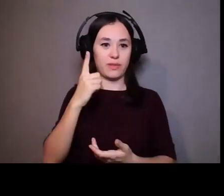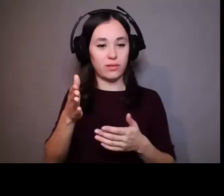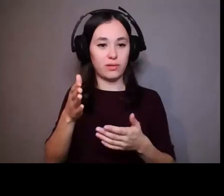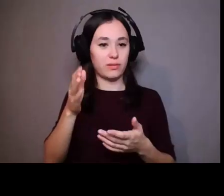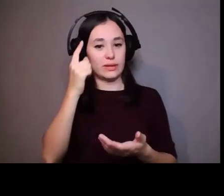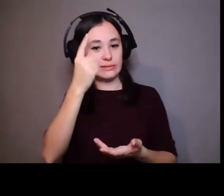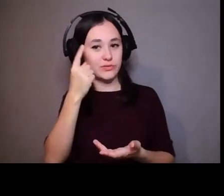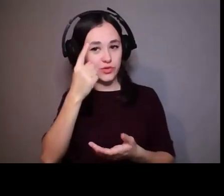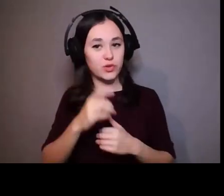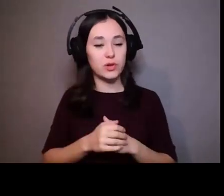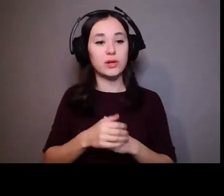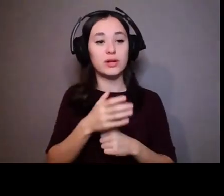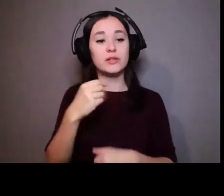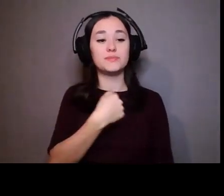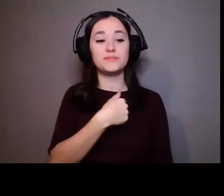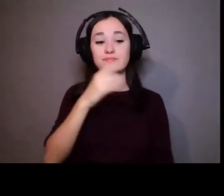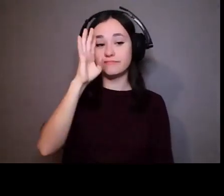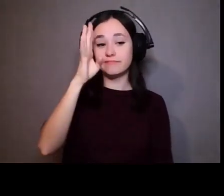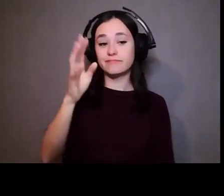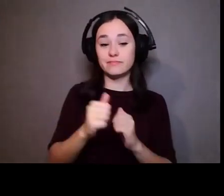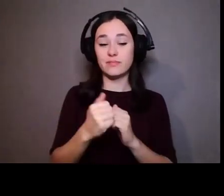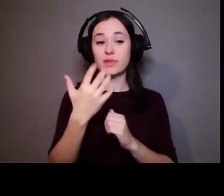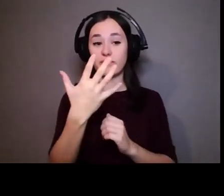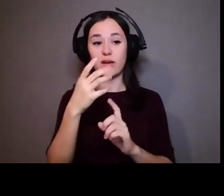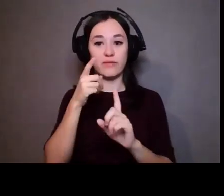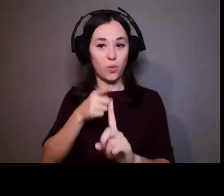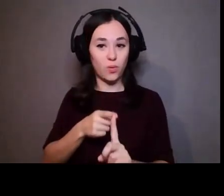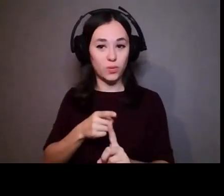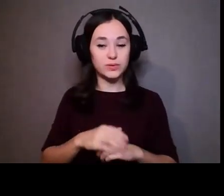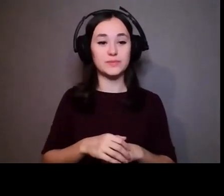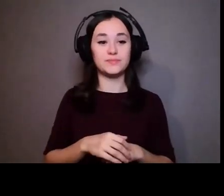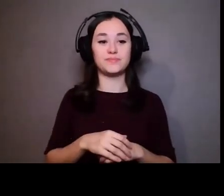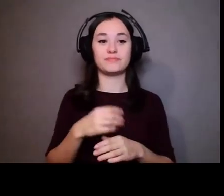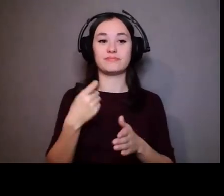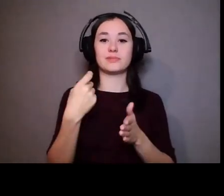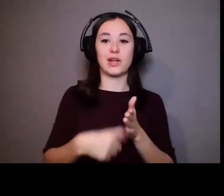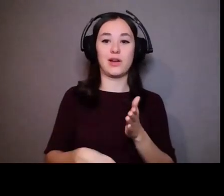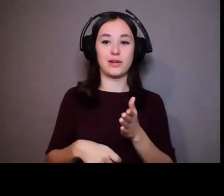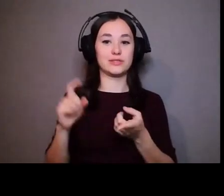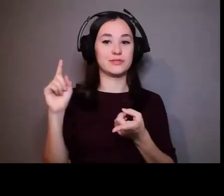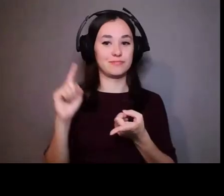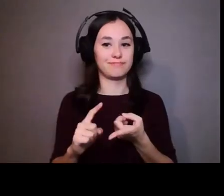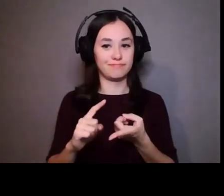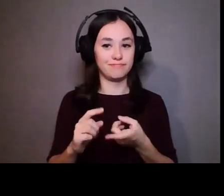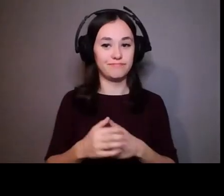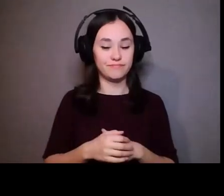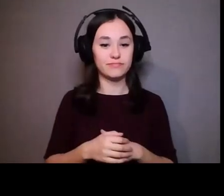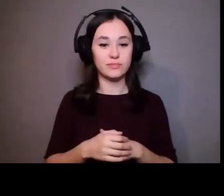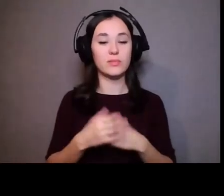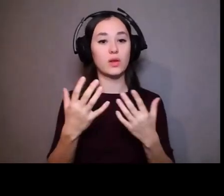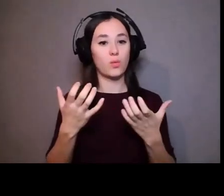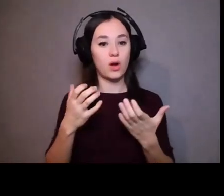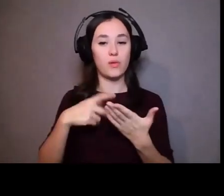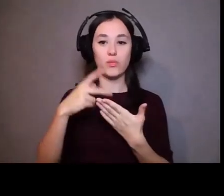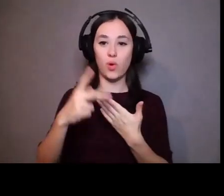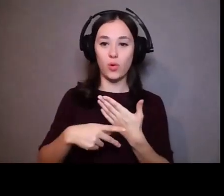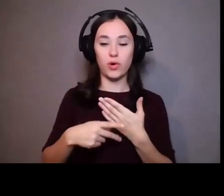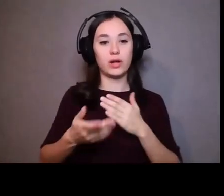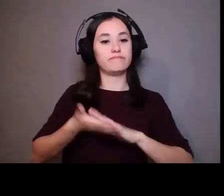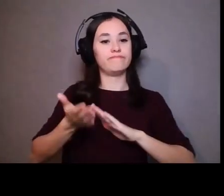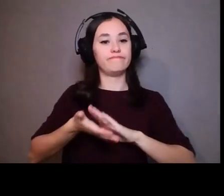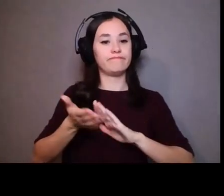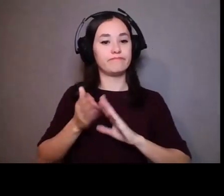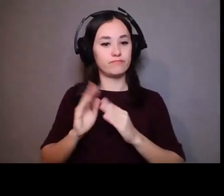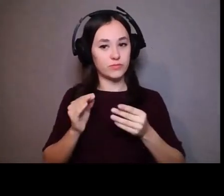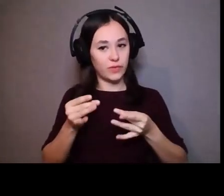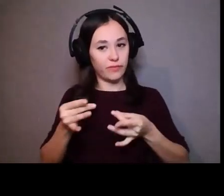following 5 guiding goals. The first is cost savings. We are trying to realize program efficiency. So we are looking for areas of